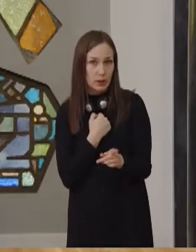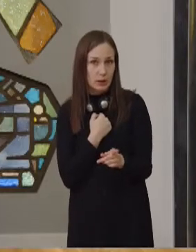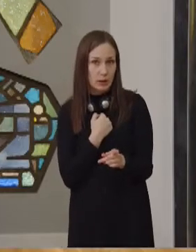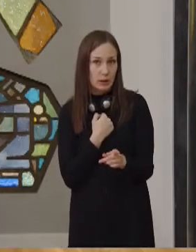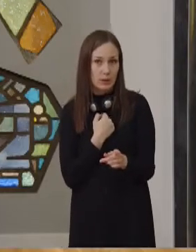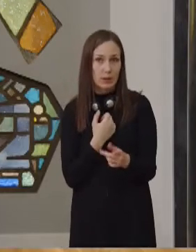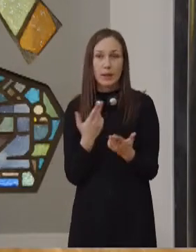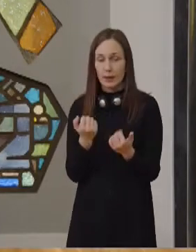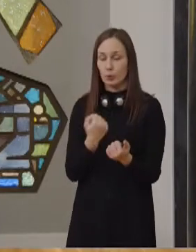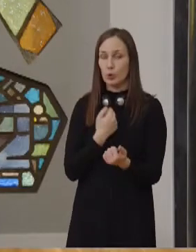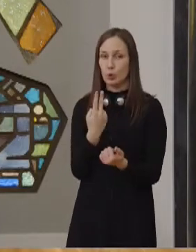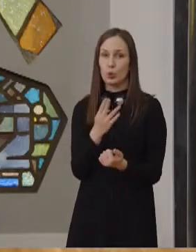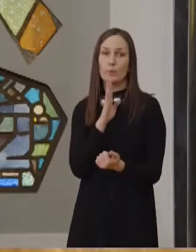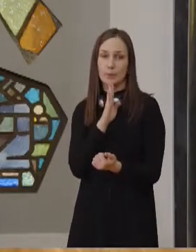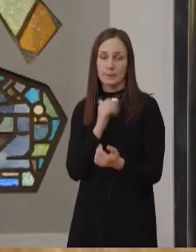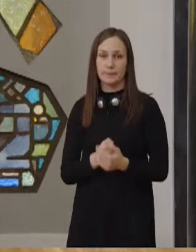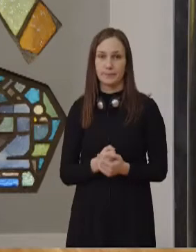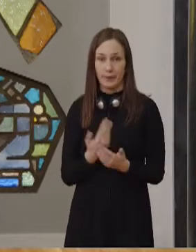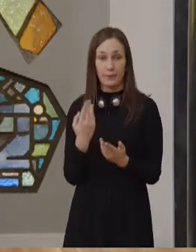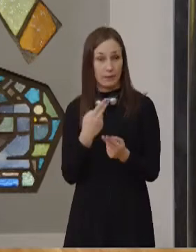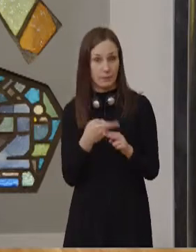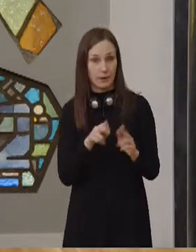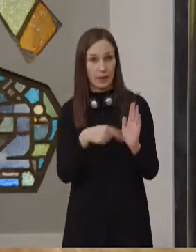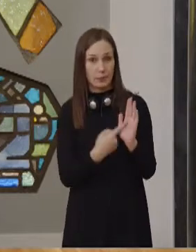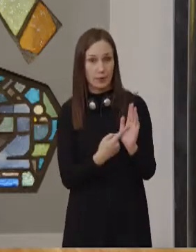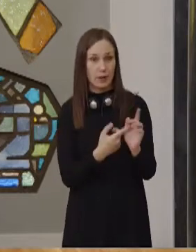question is, do you have children?